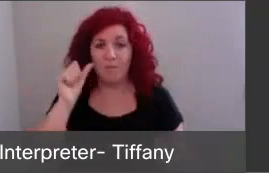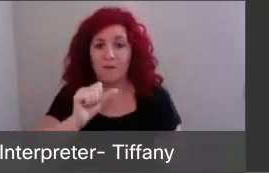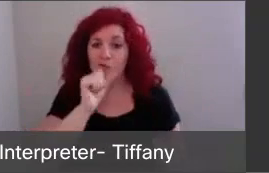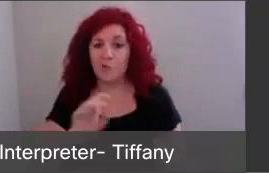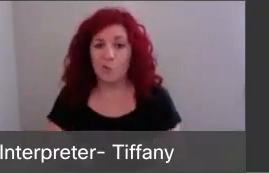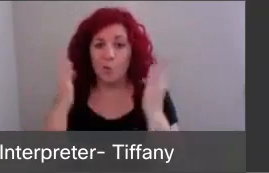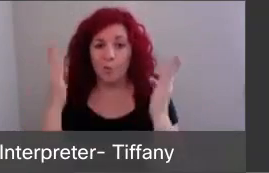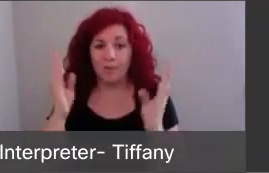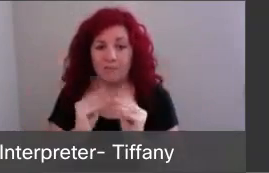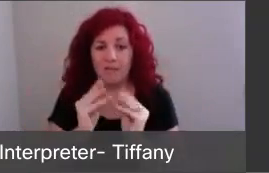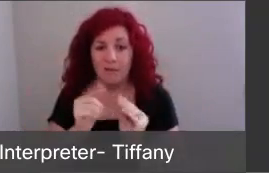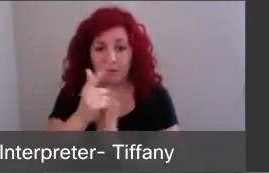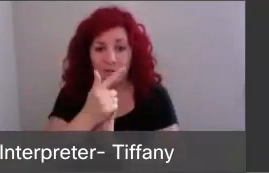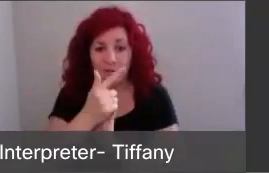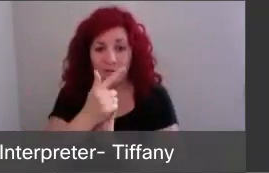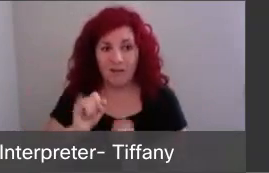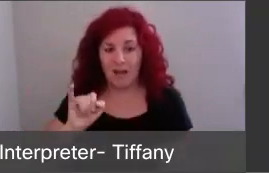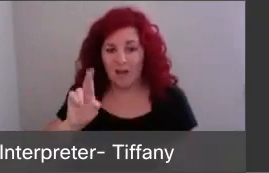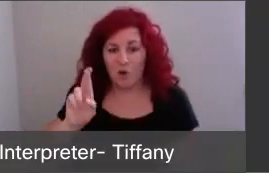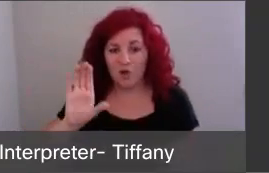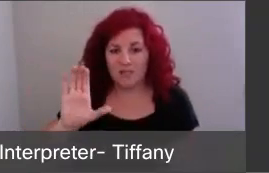law. And so you can go to